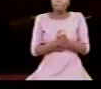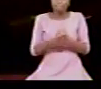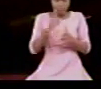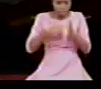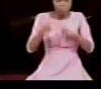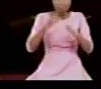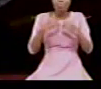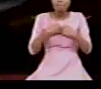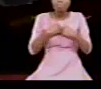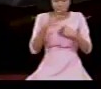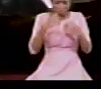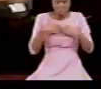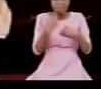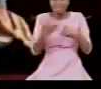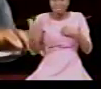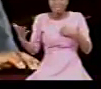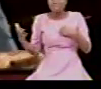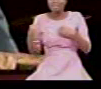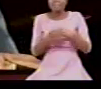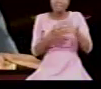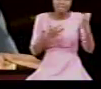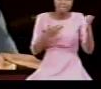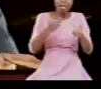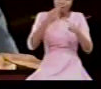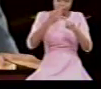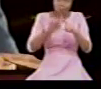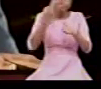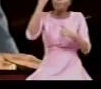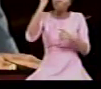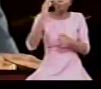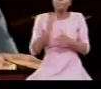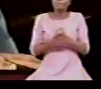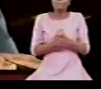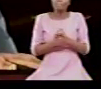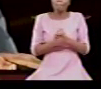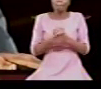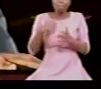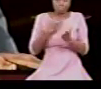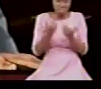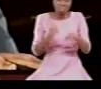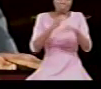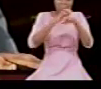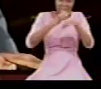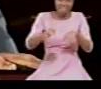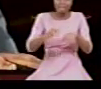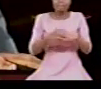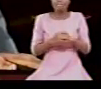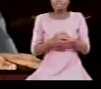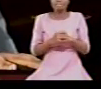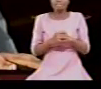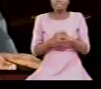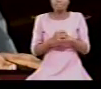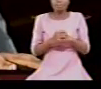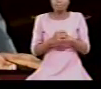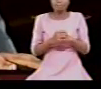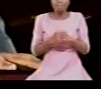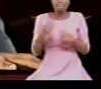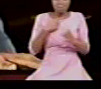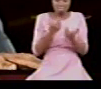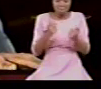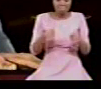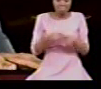have? You have things, degrees. Came of God. We came naked. Came as a